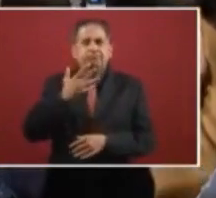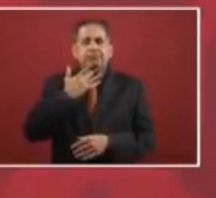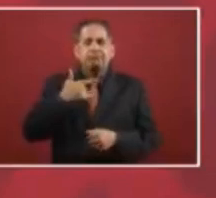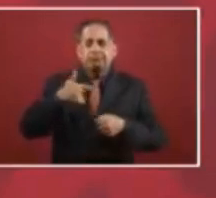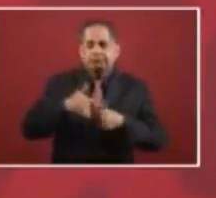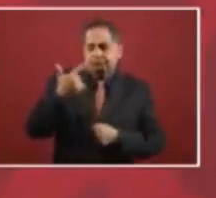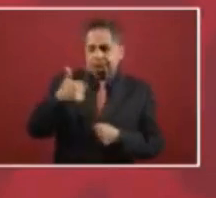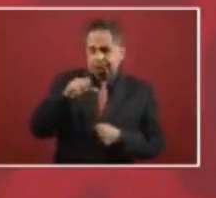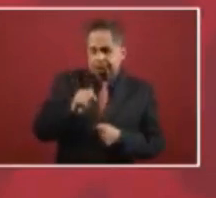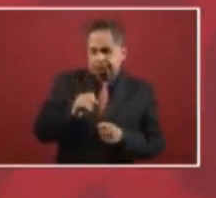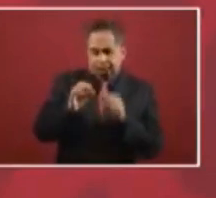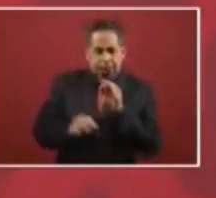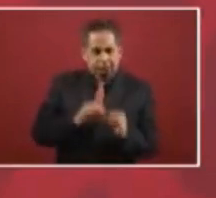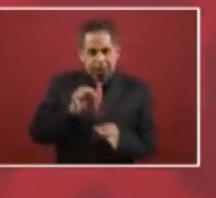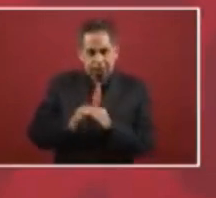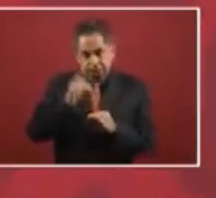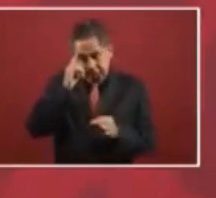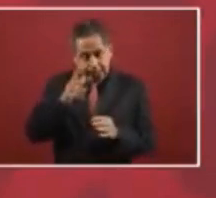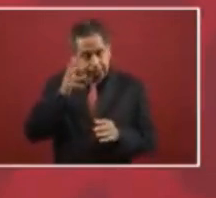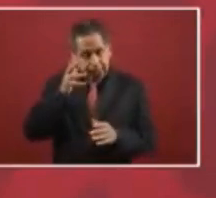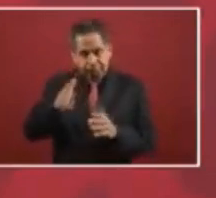agreement,